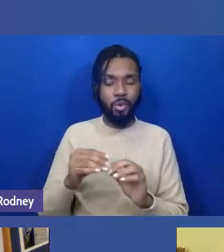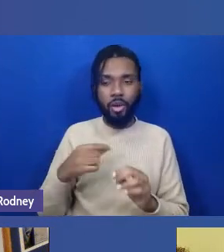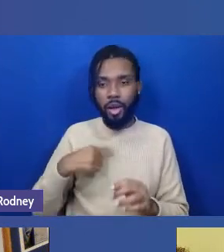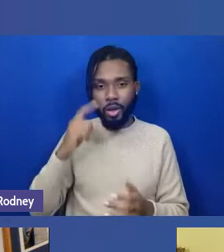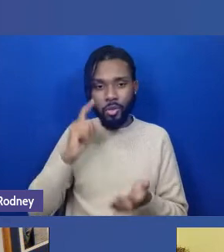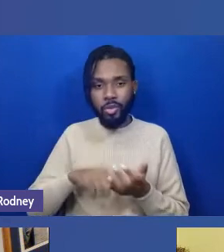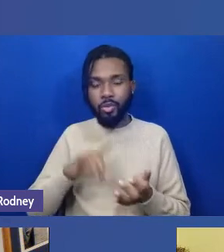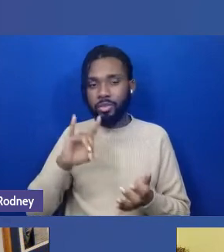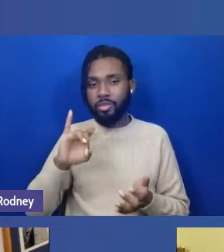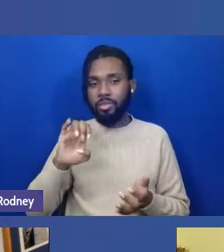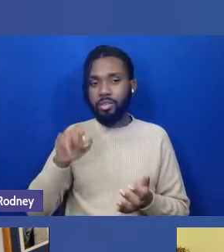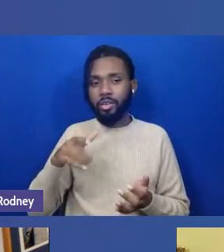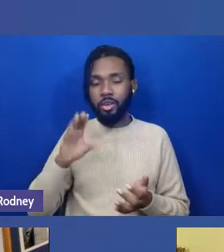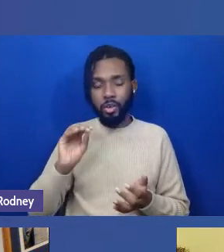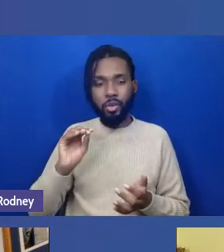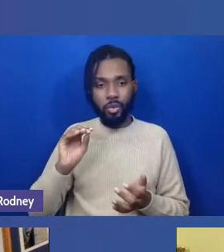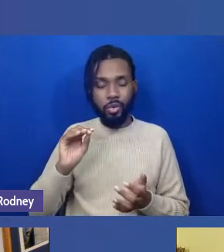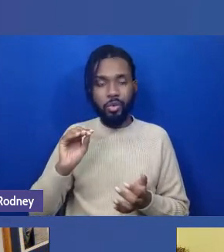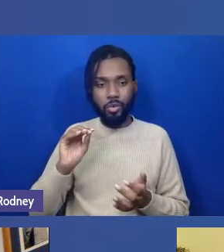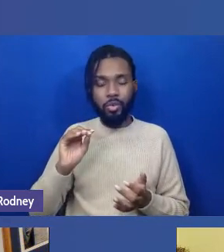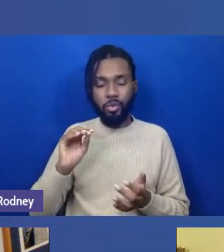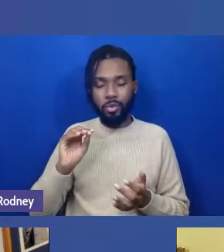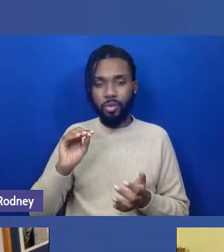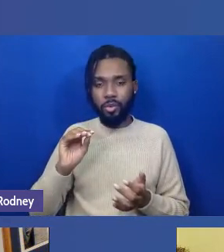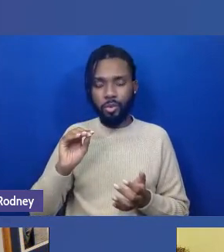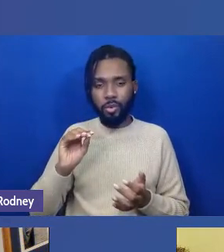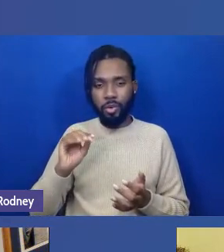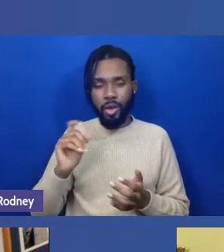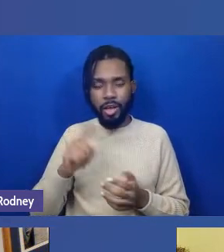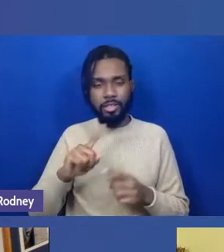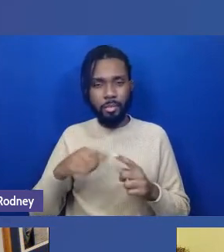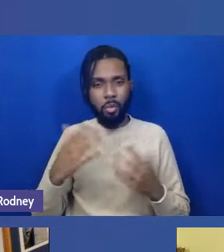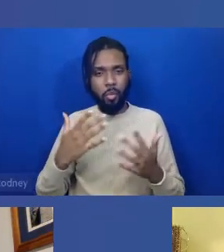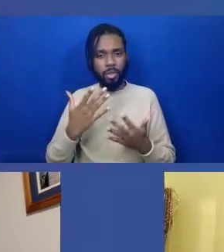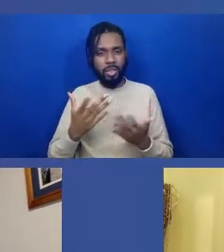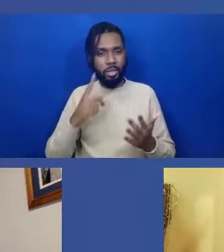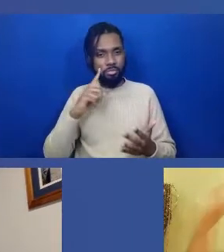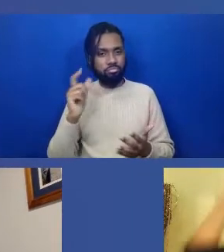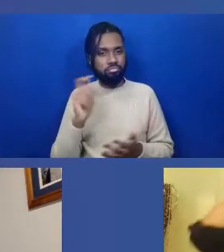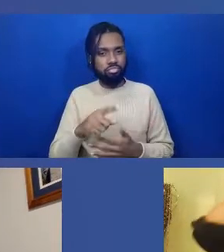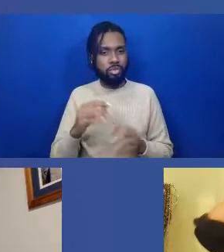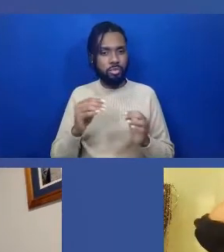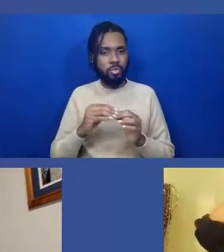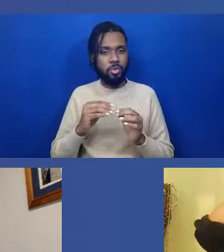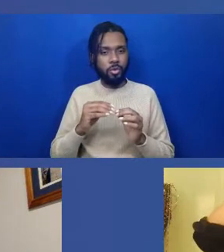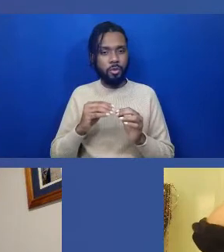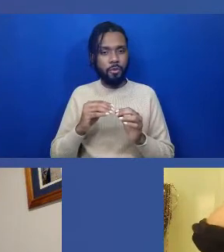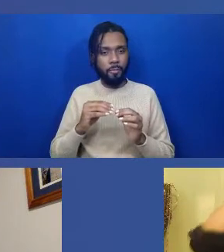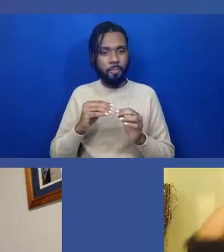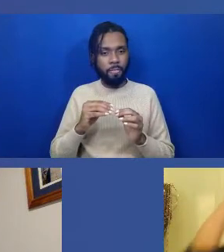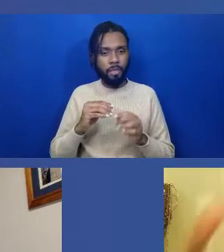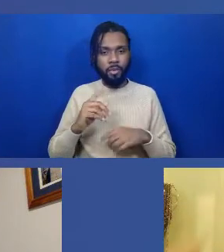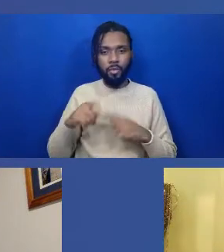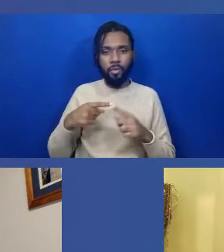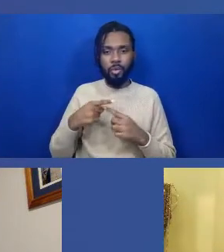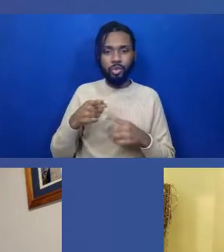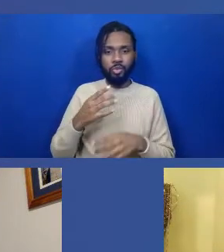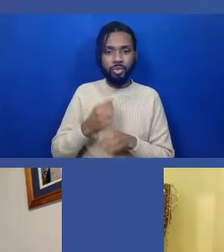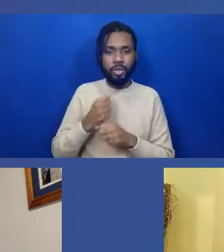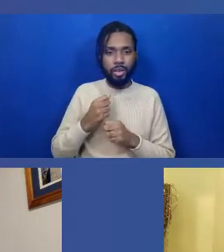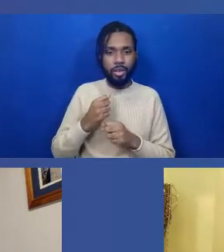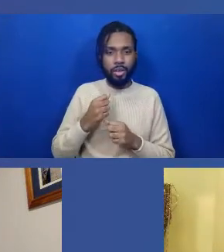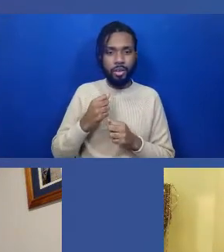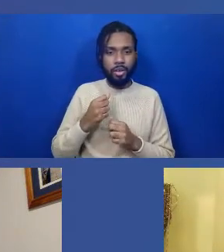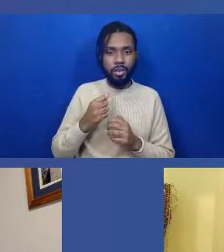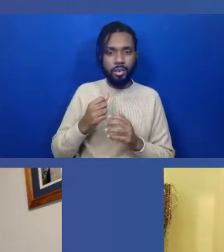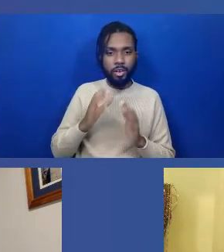about what makes certain things stand out to presenters when we are always getting so much contacts is,